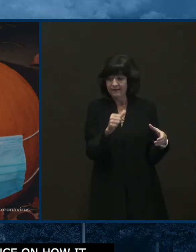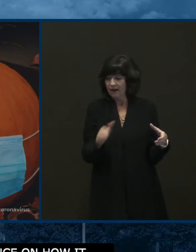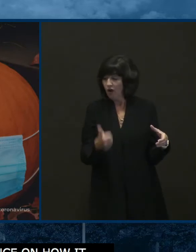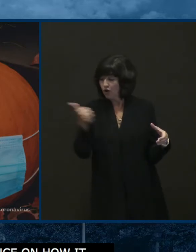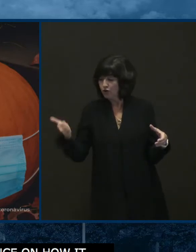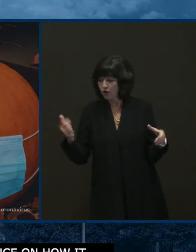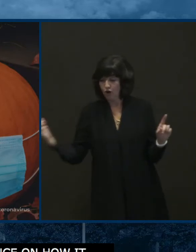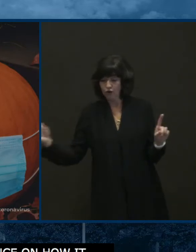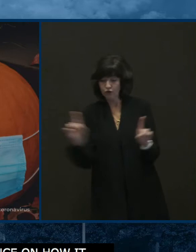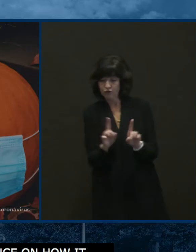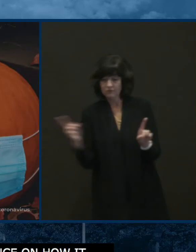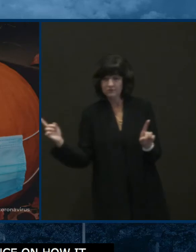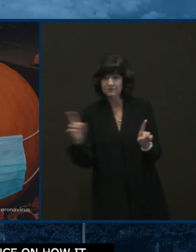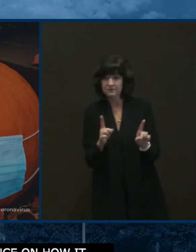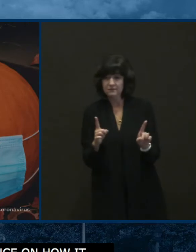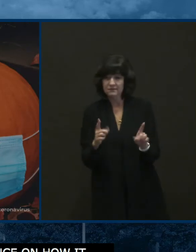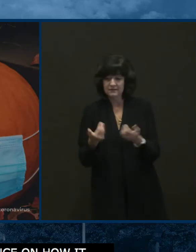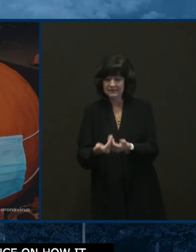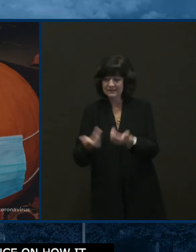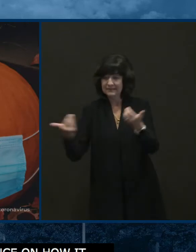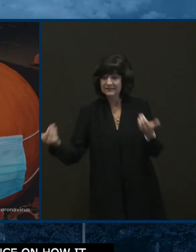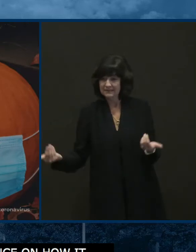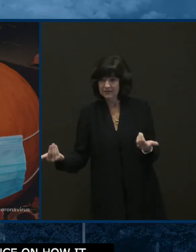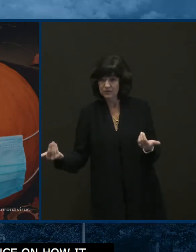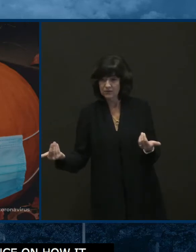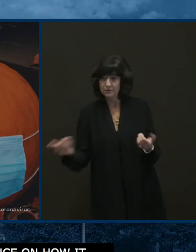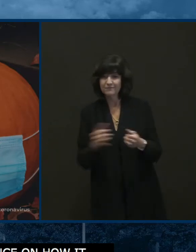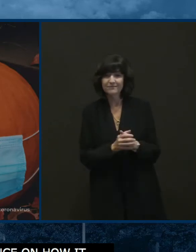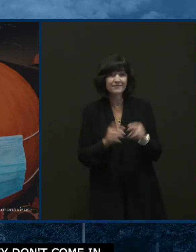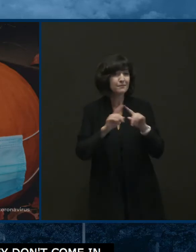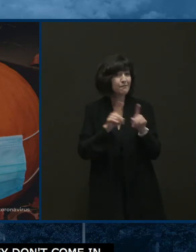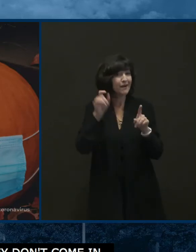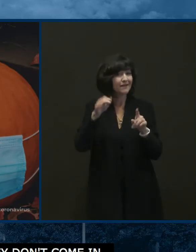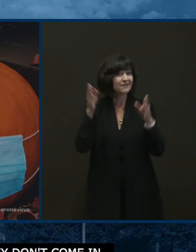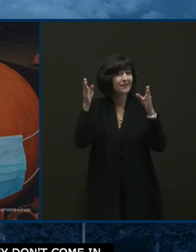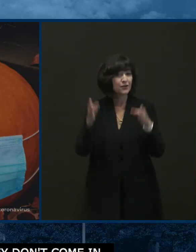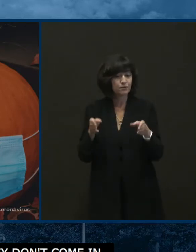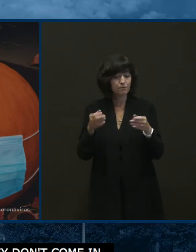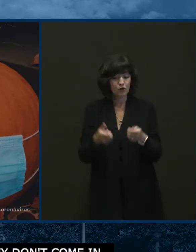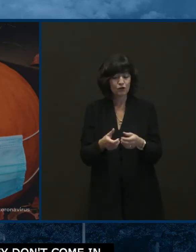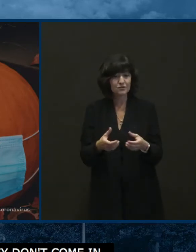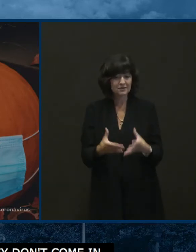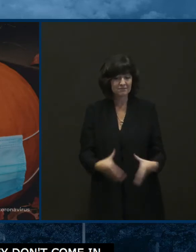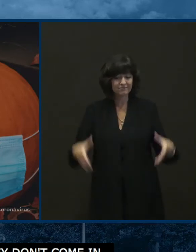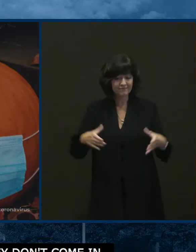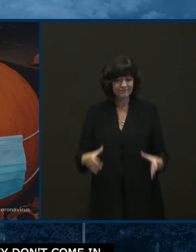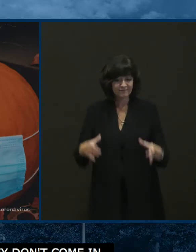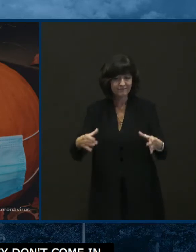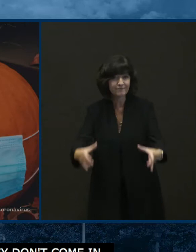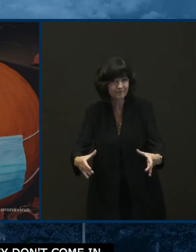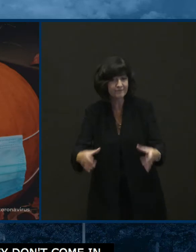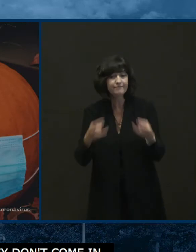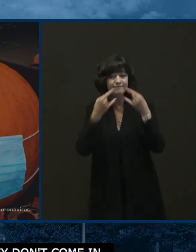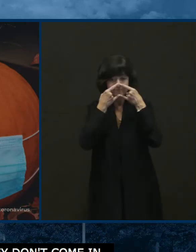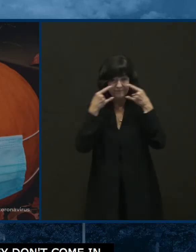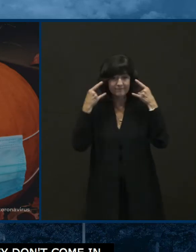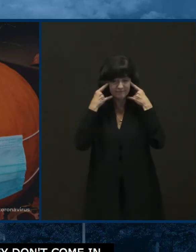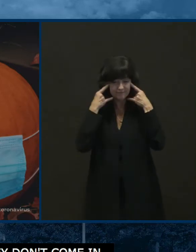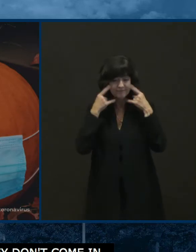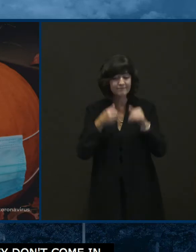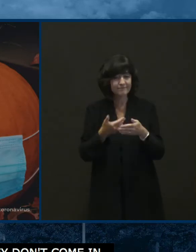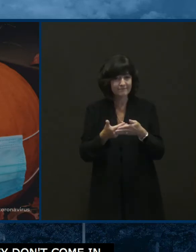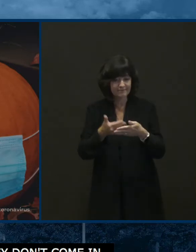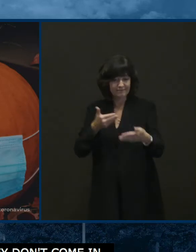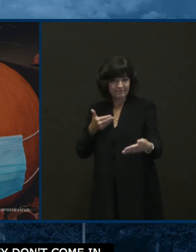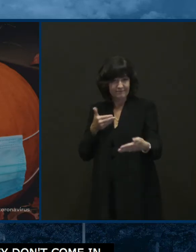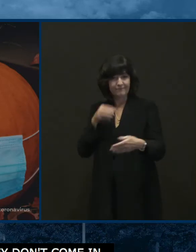individual, but an individual puts their treats on their doorstep and stays 6 feet away with a mask, face covering, again, it